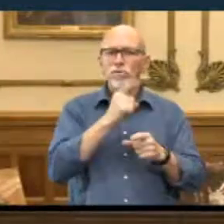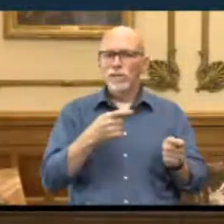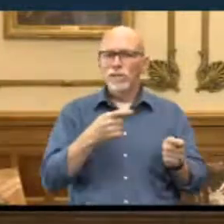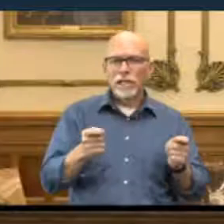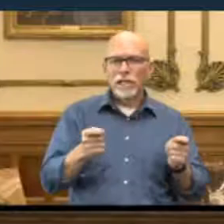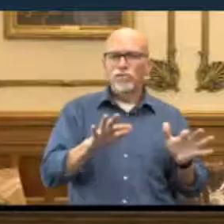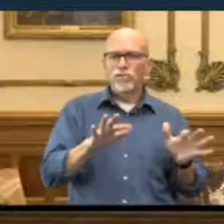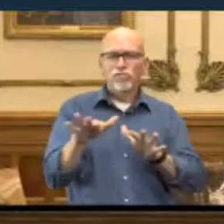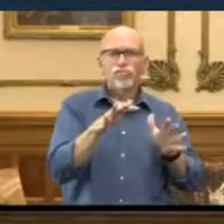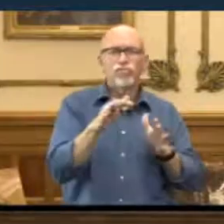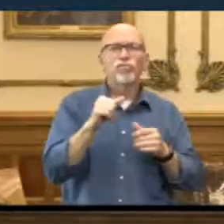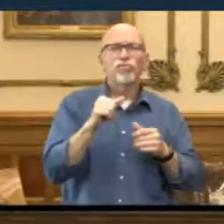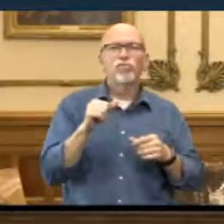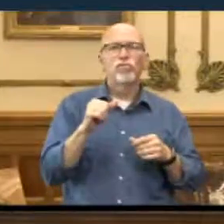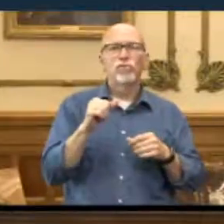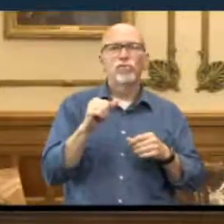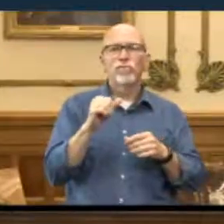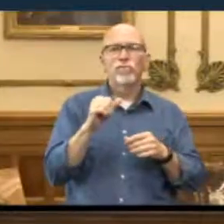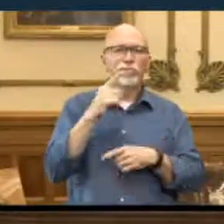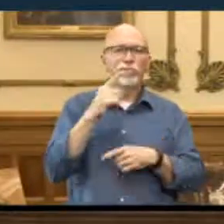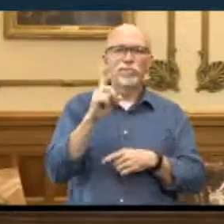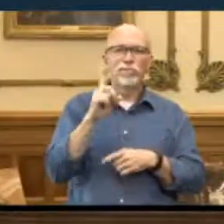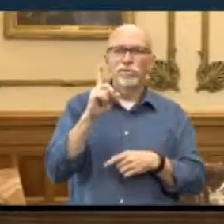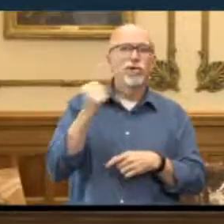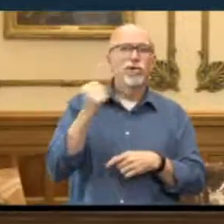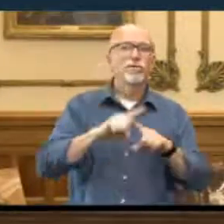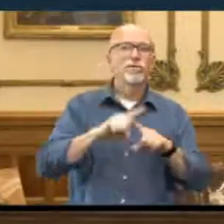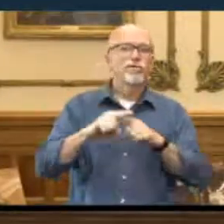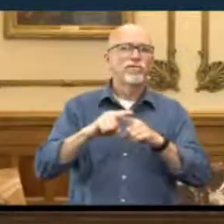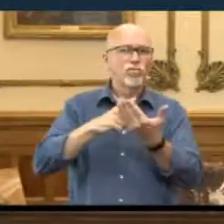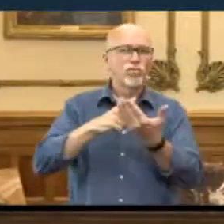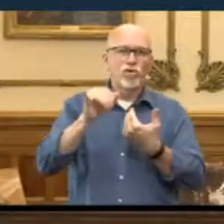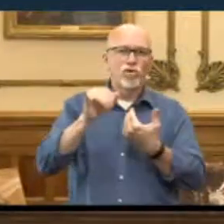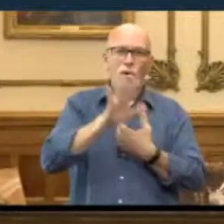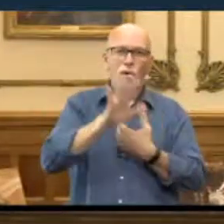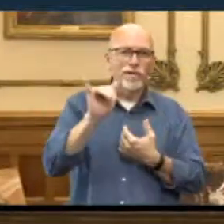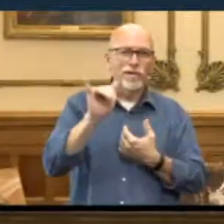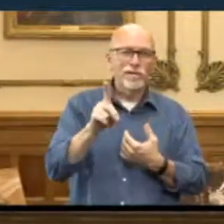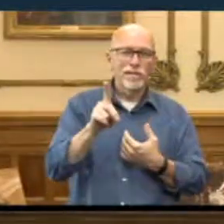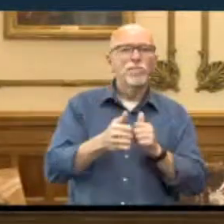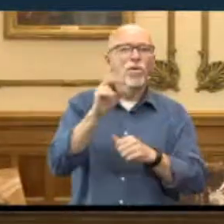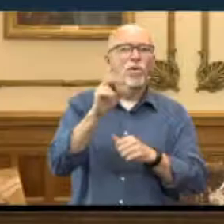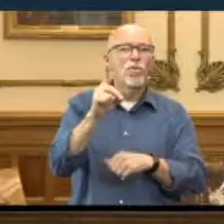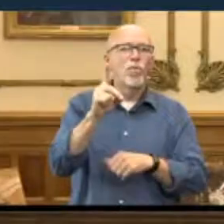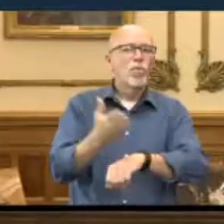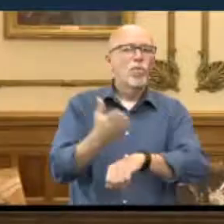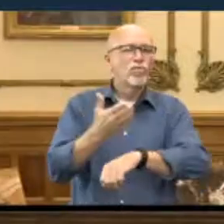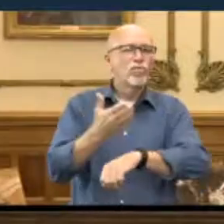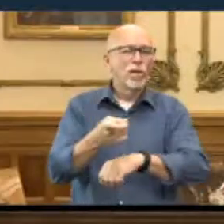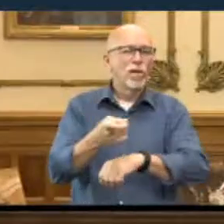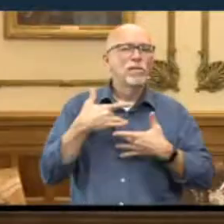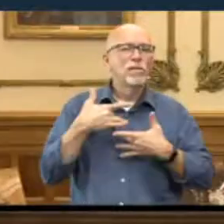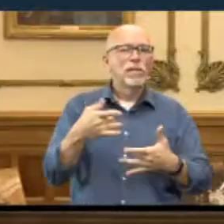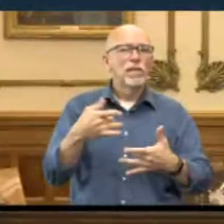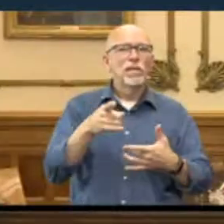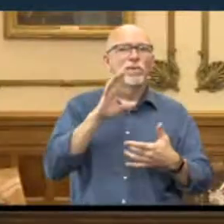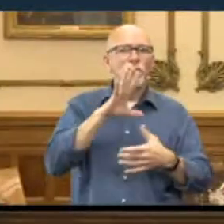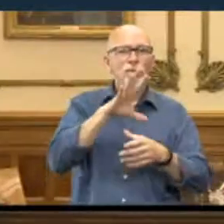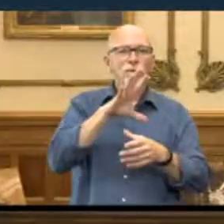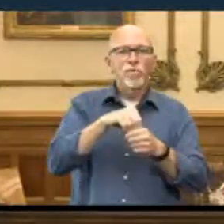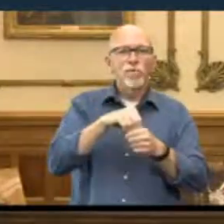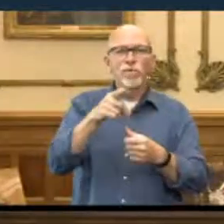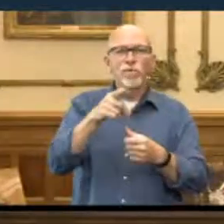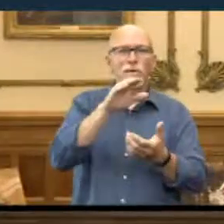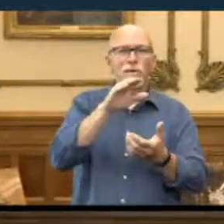to facilitate hundreds of projects around the state. Typically, road construction oftentimes will conclude sometime in mid to